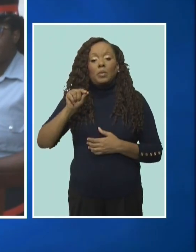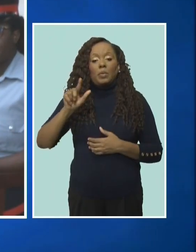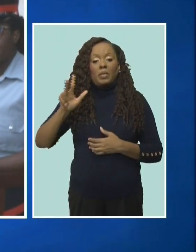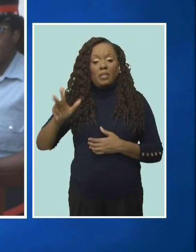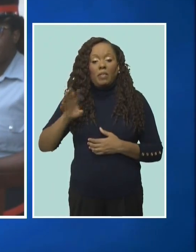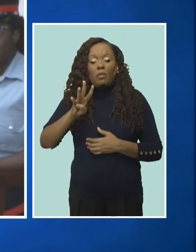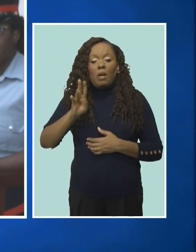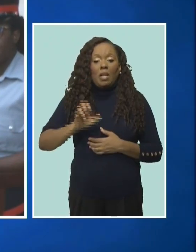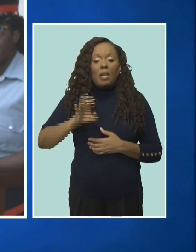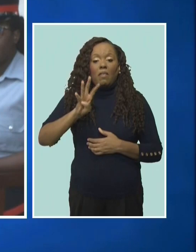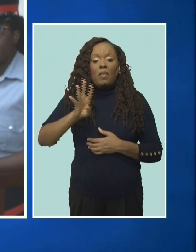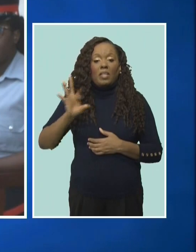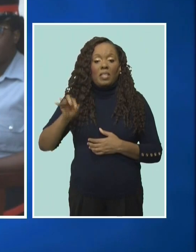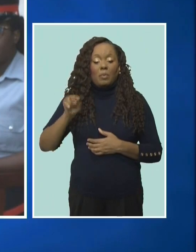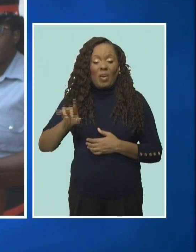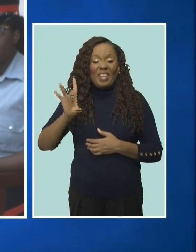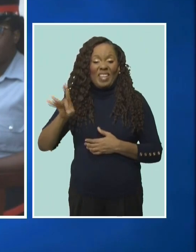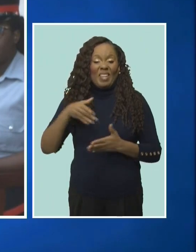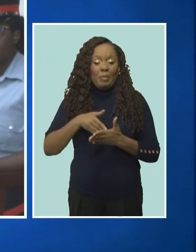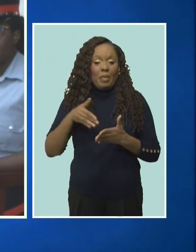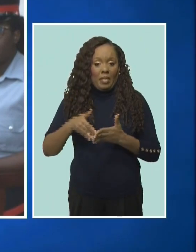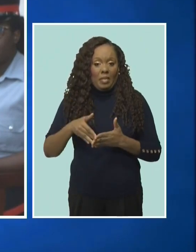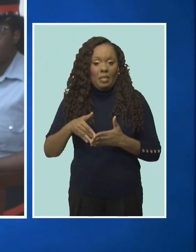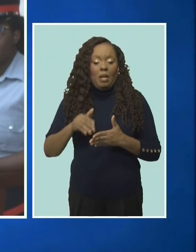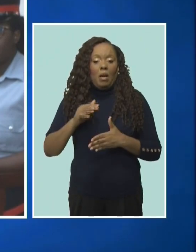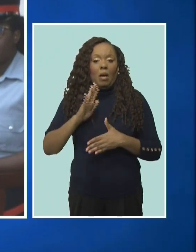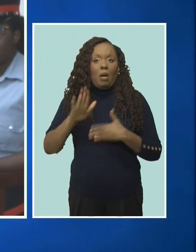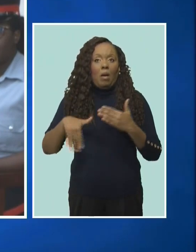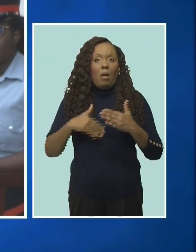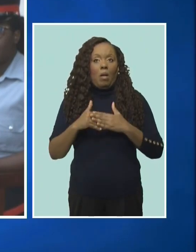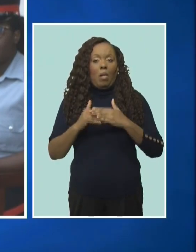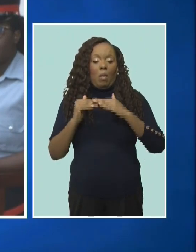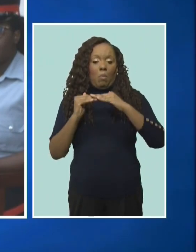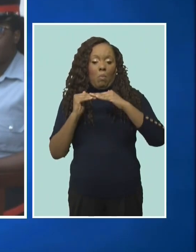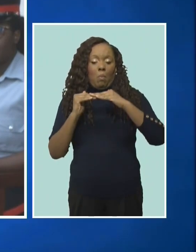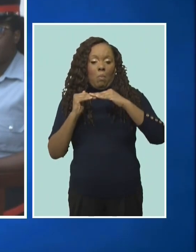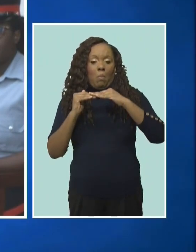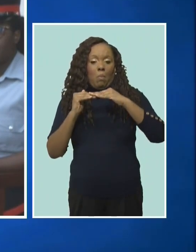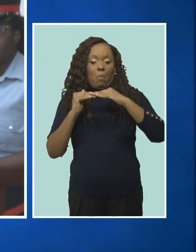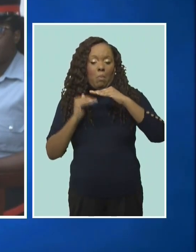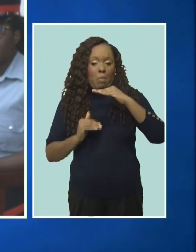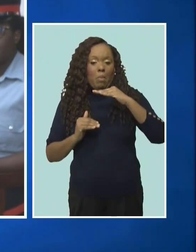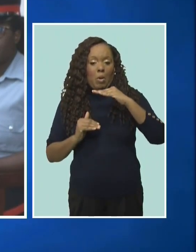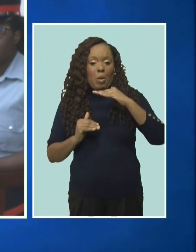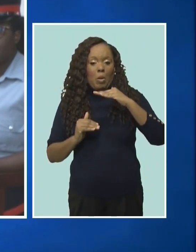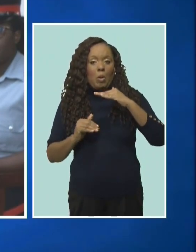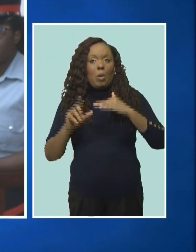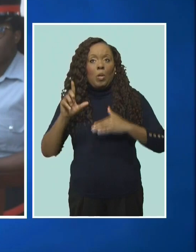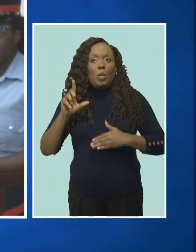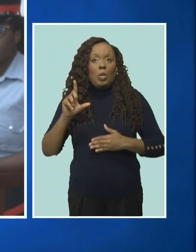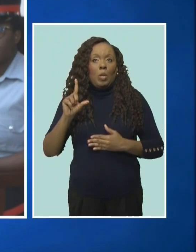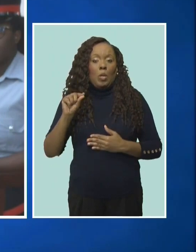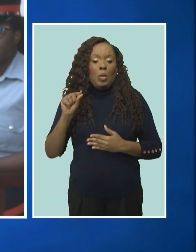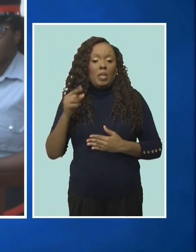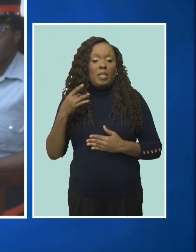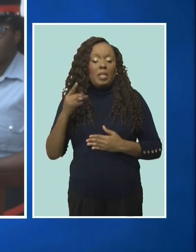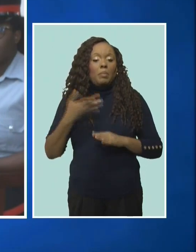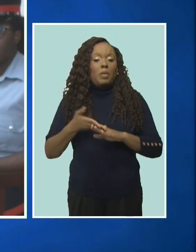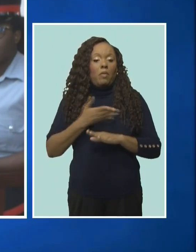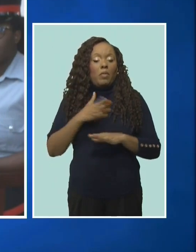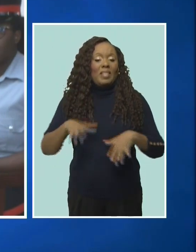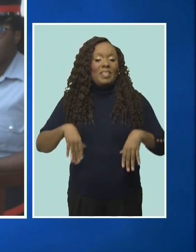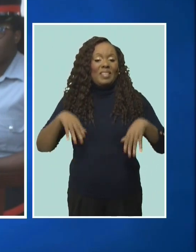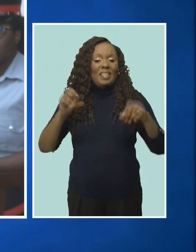it was $449.8 million, all below the amounts in 2018, pre them coming to